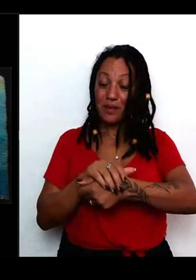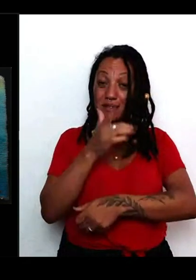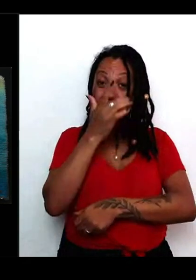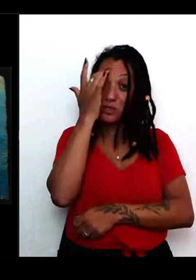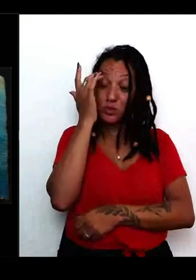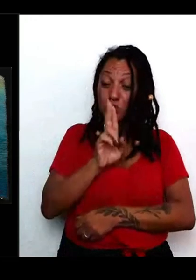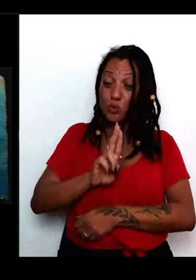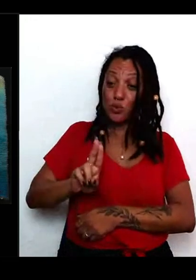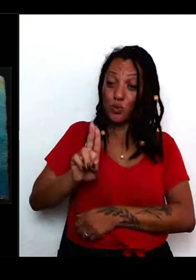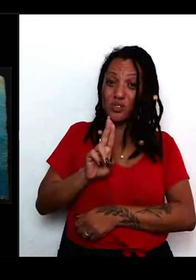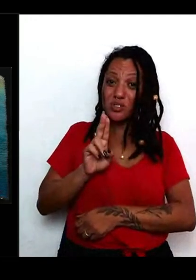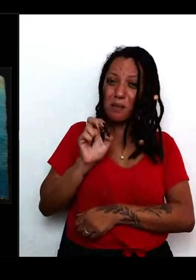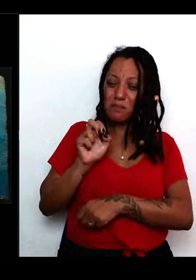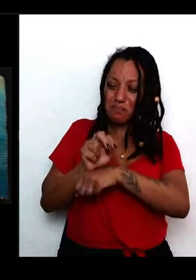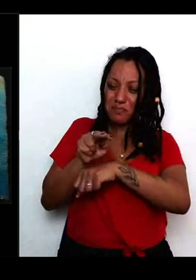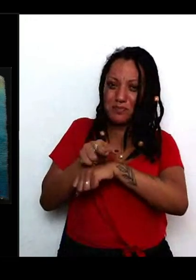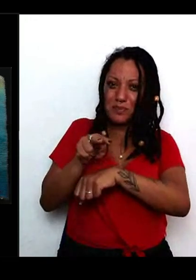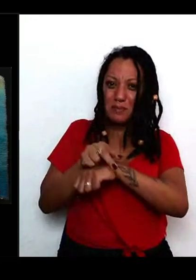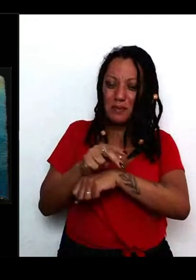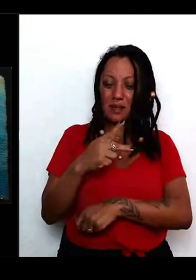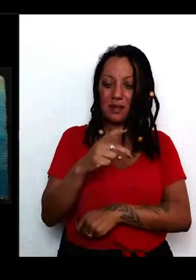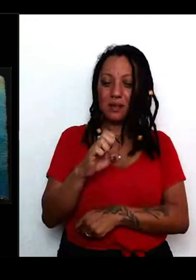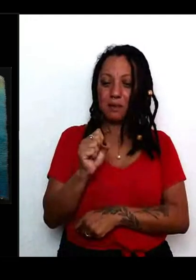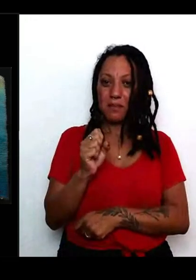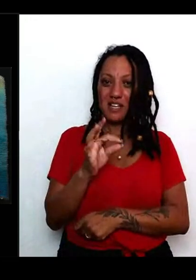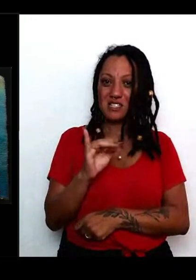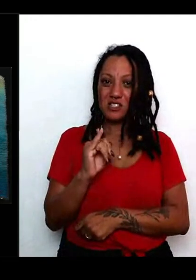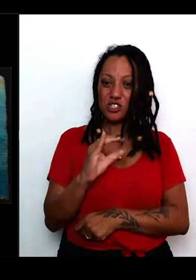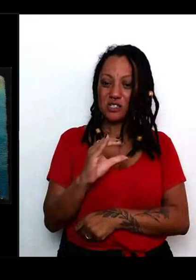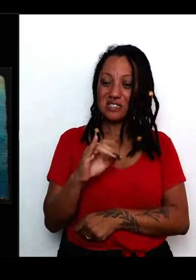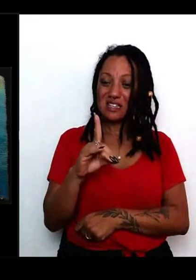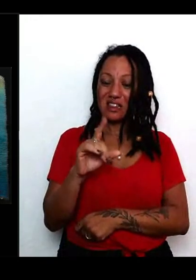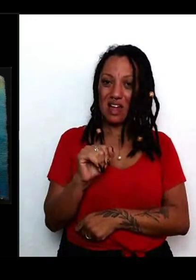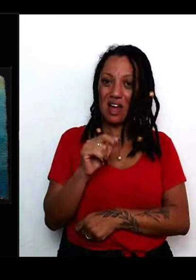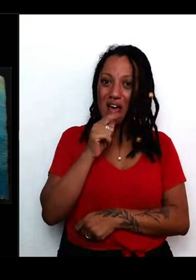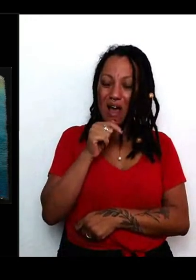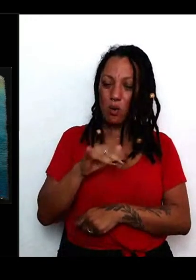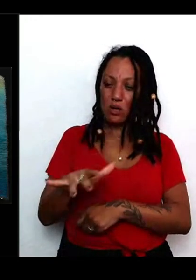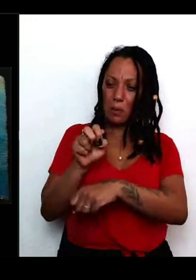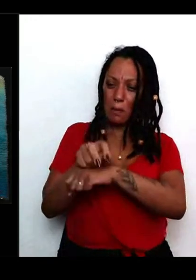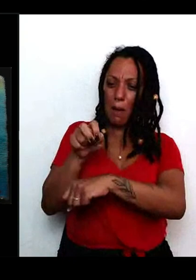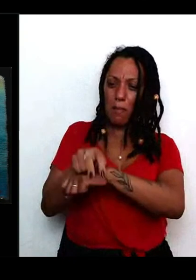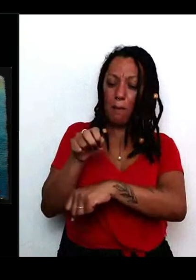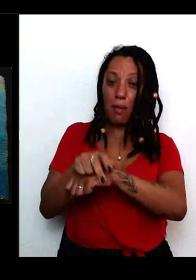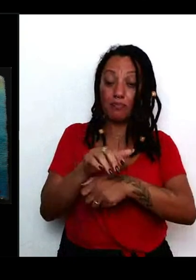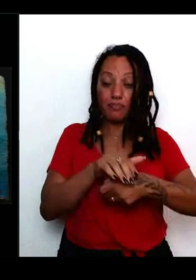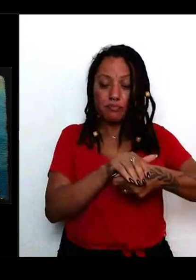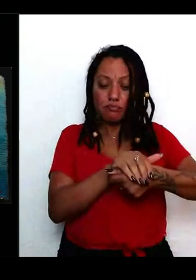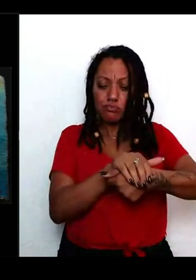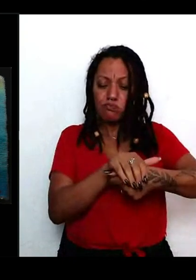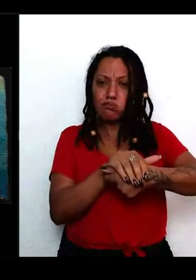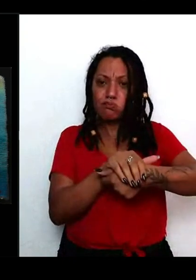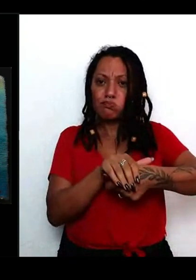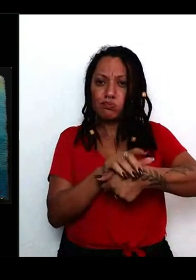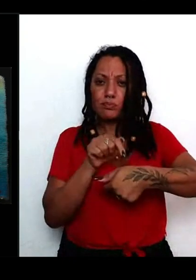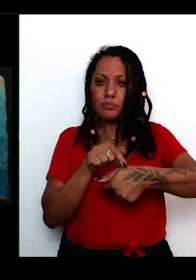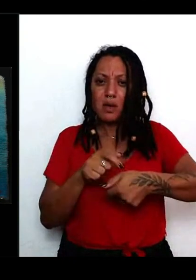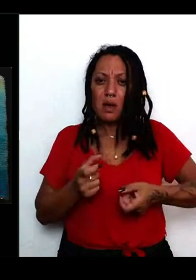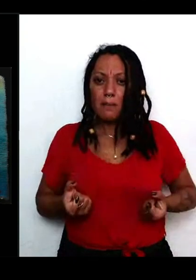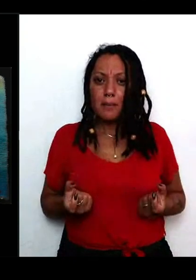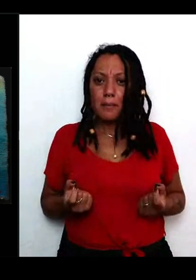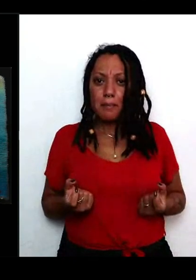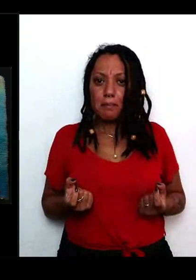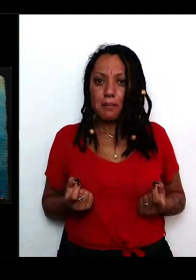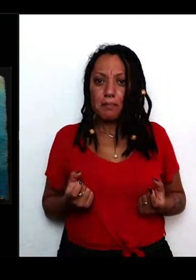caused green turtles to develop tumors inside their bodies and out which causes them